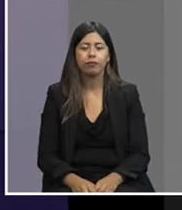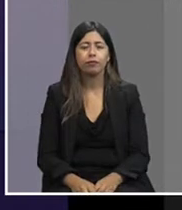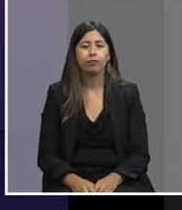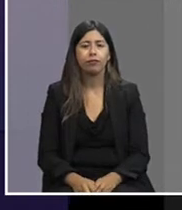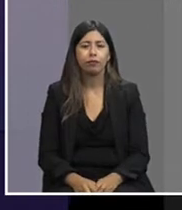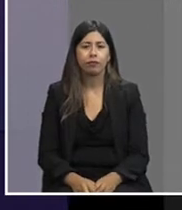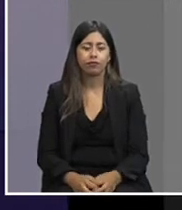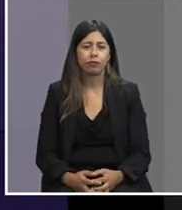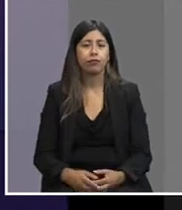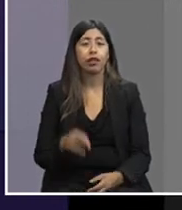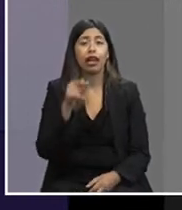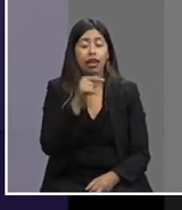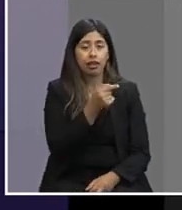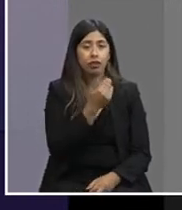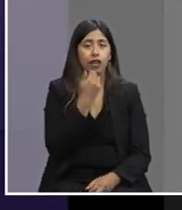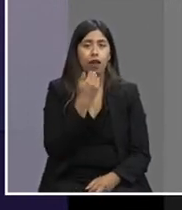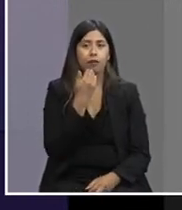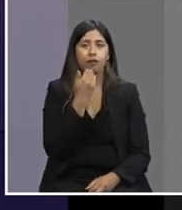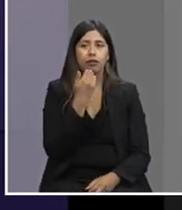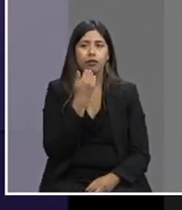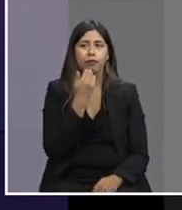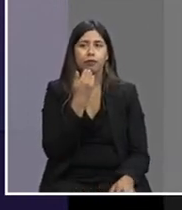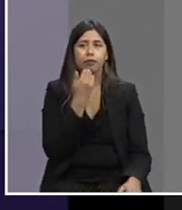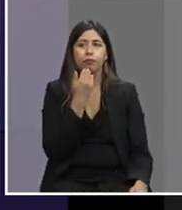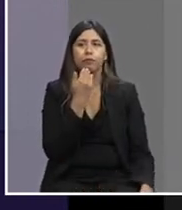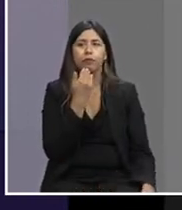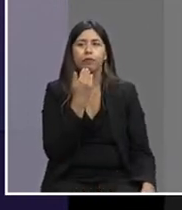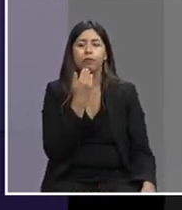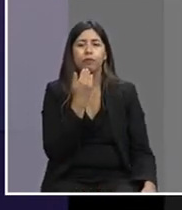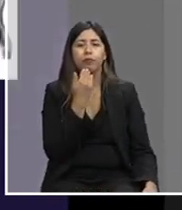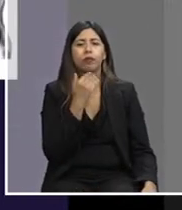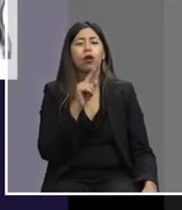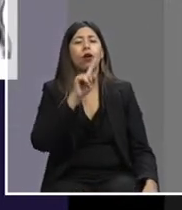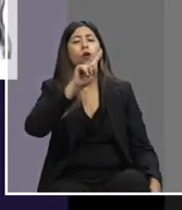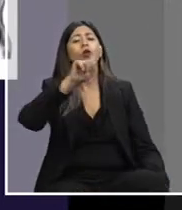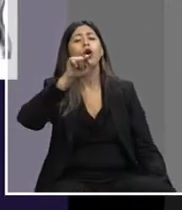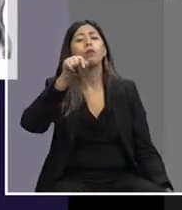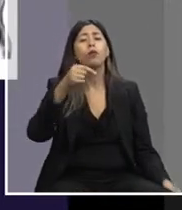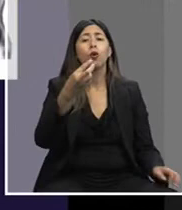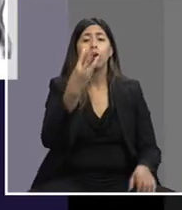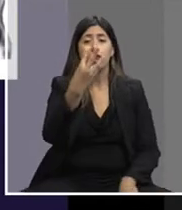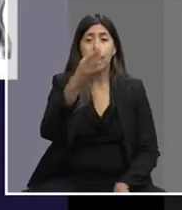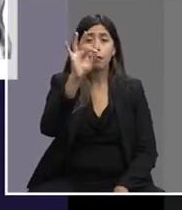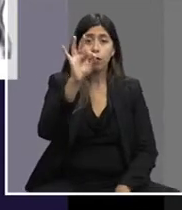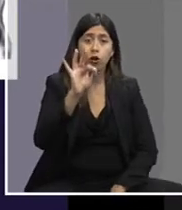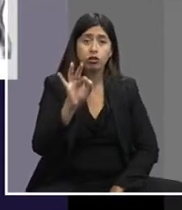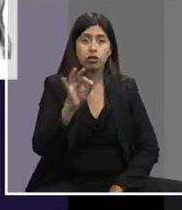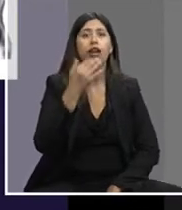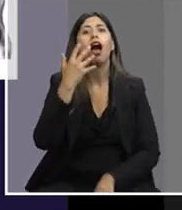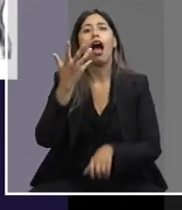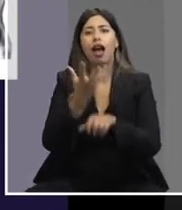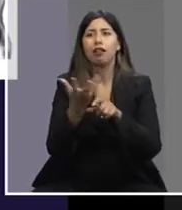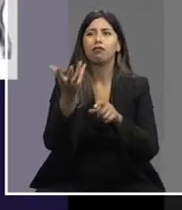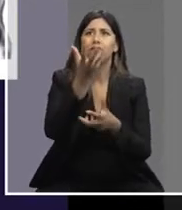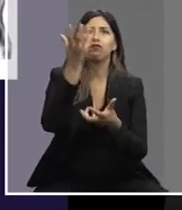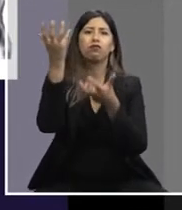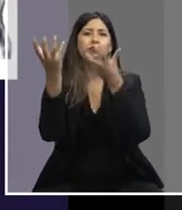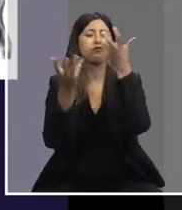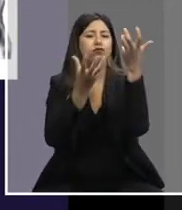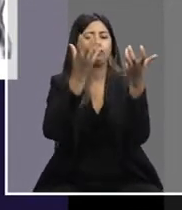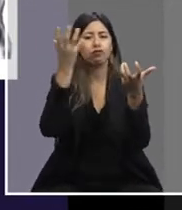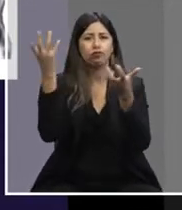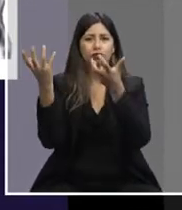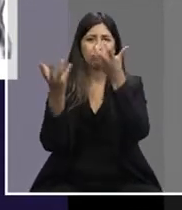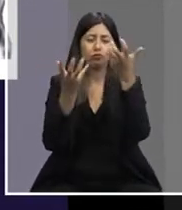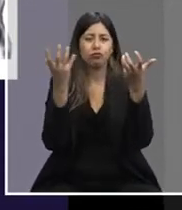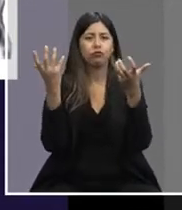industry just to run the computer servers. Third, our desire for social status has also shifted